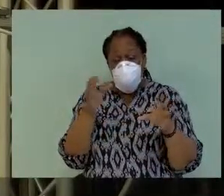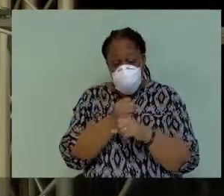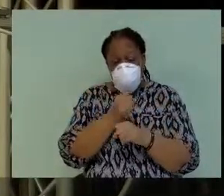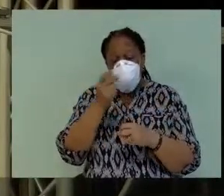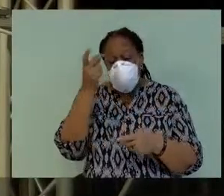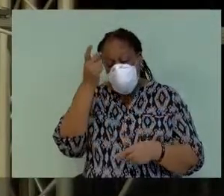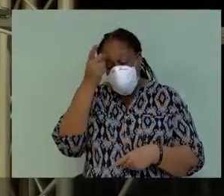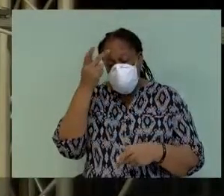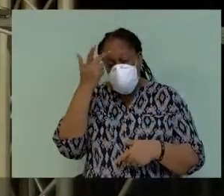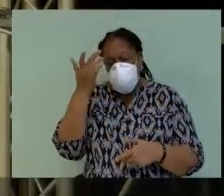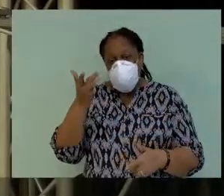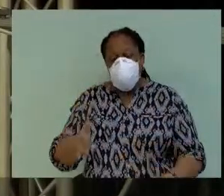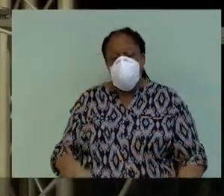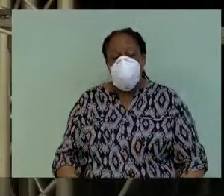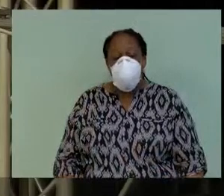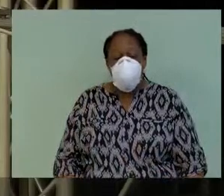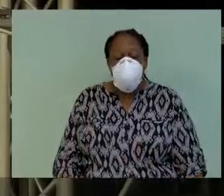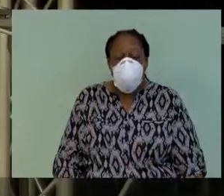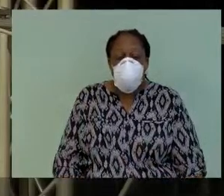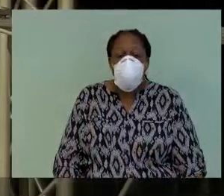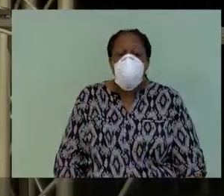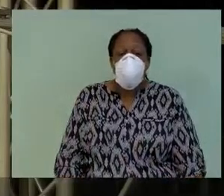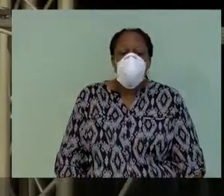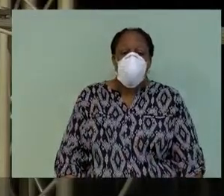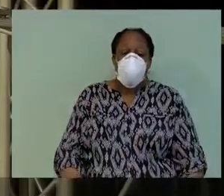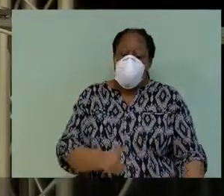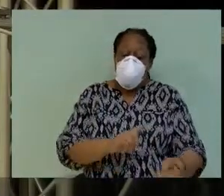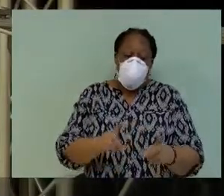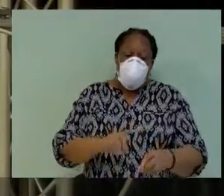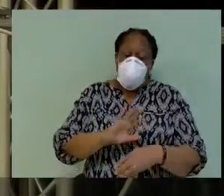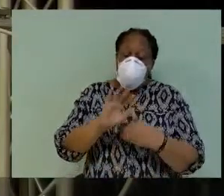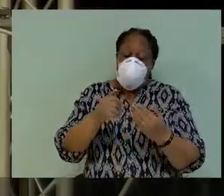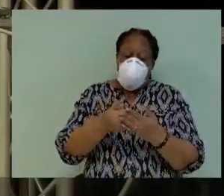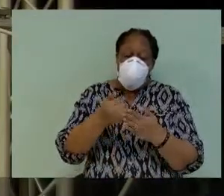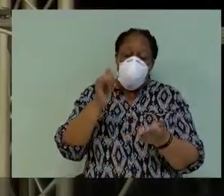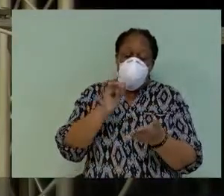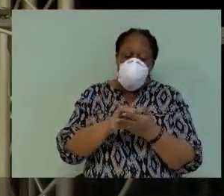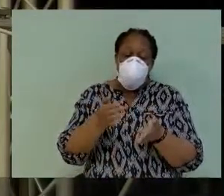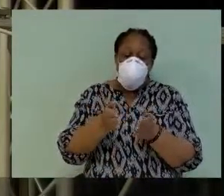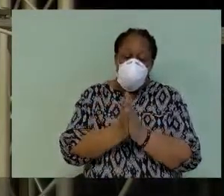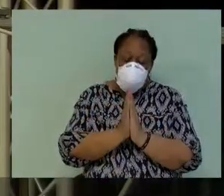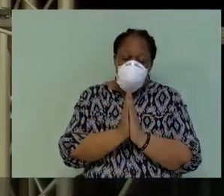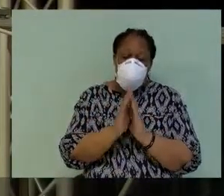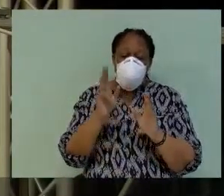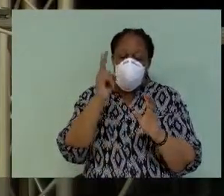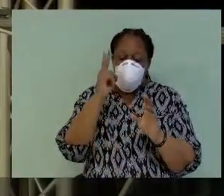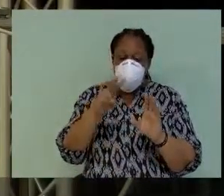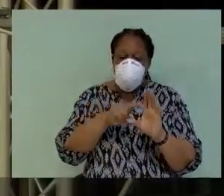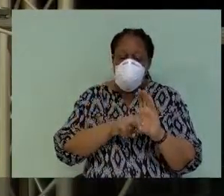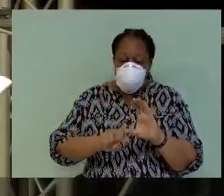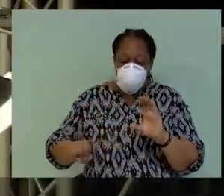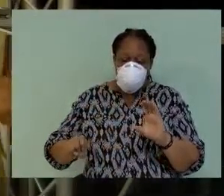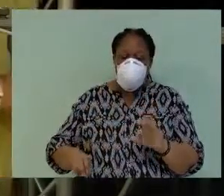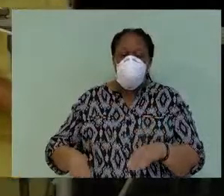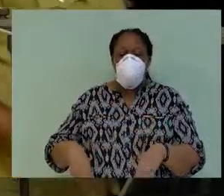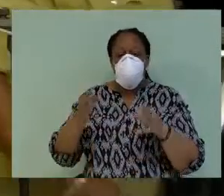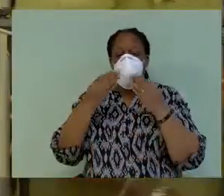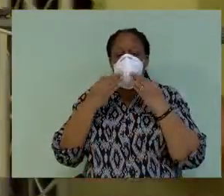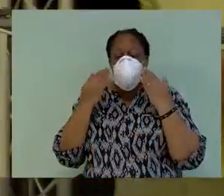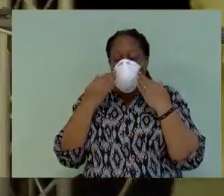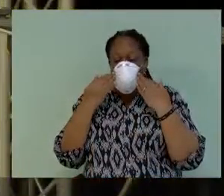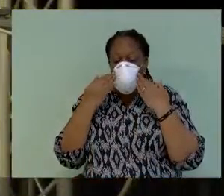regulation, hand sanitize, wear your mask, and no more than 2 persons per row. Thank you.